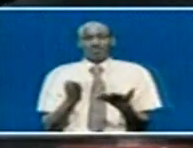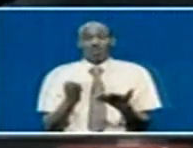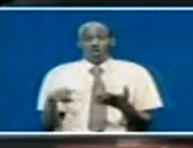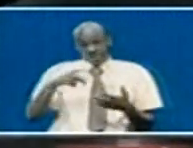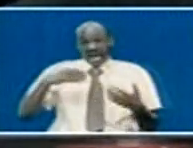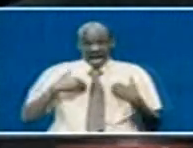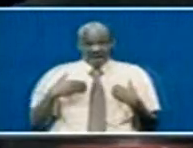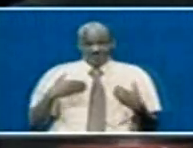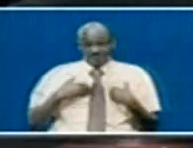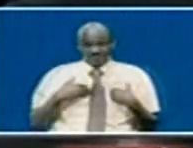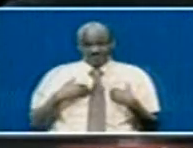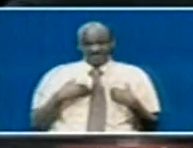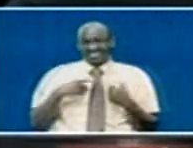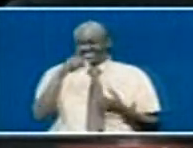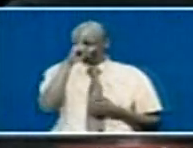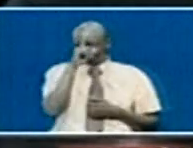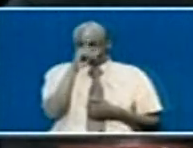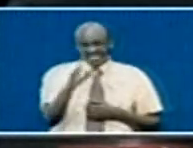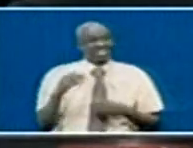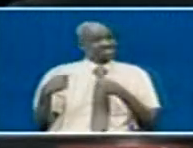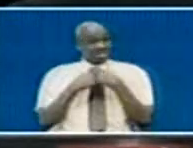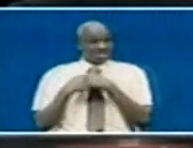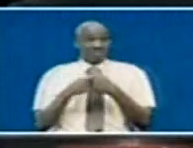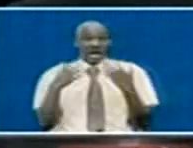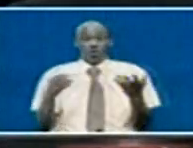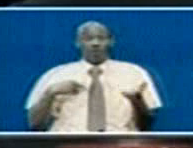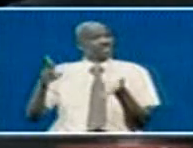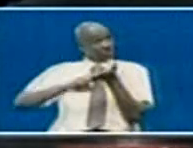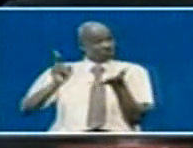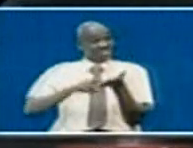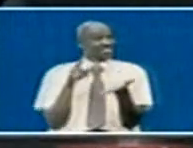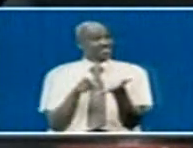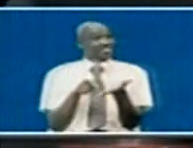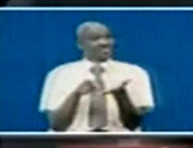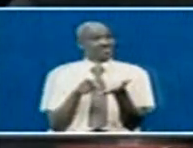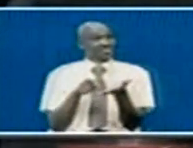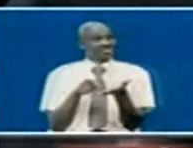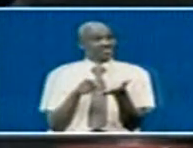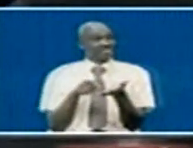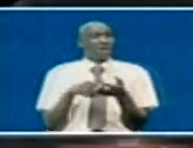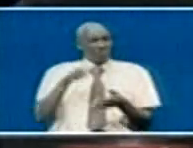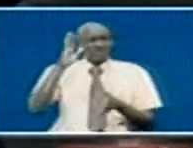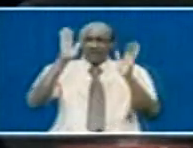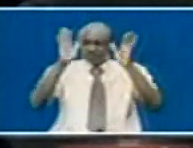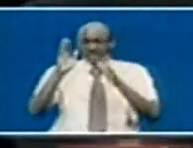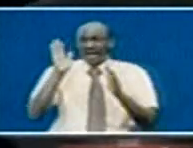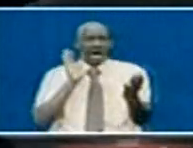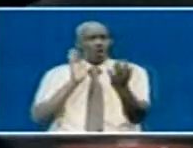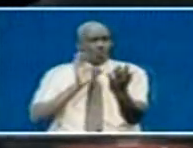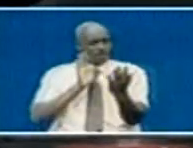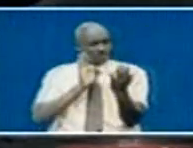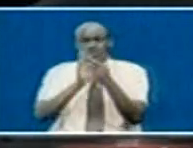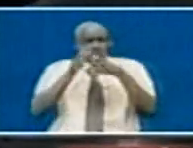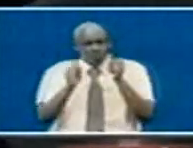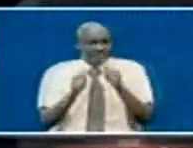have serious challenges in terms of resources, the most important approach to terrorism we